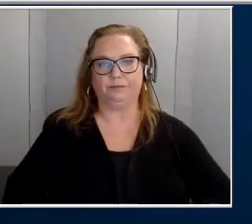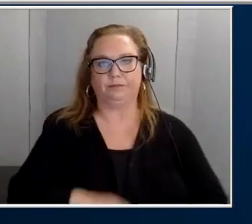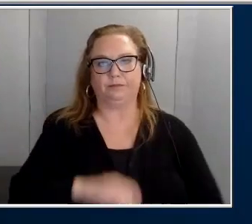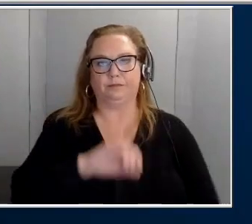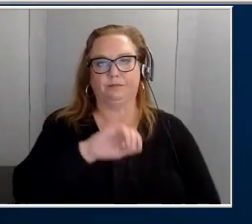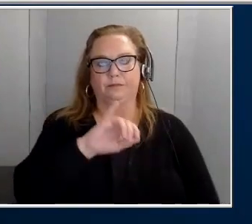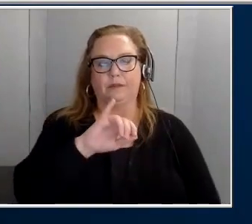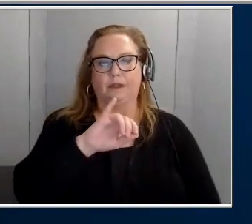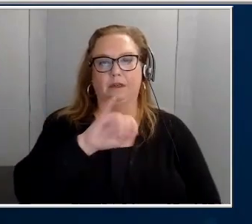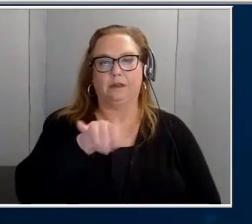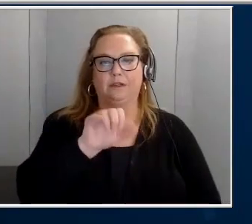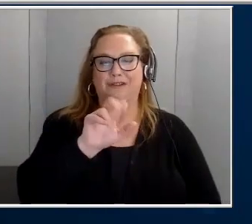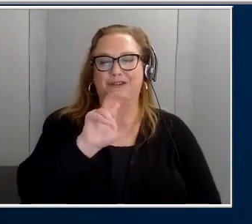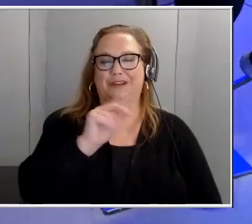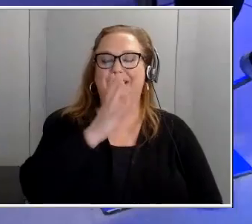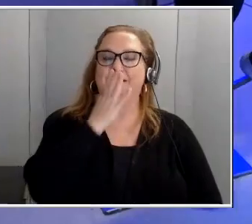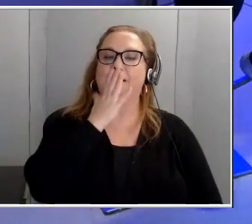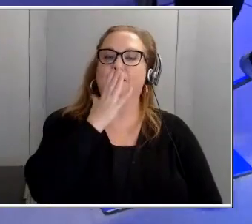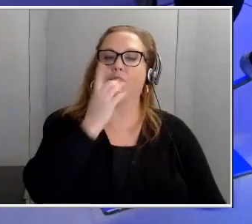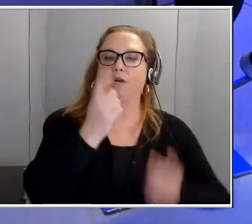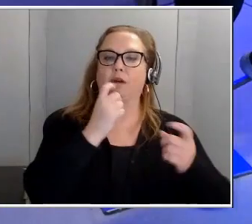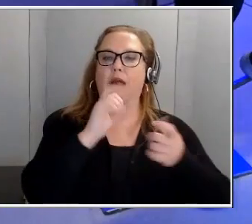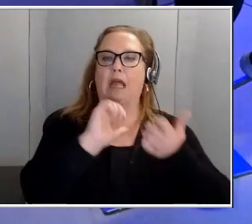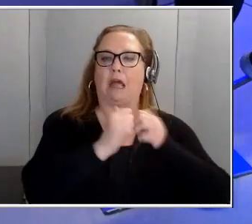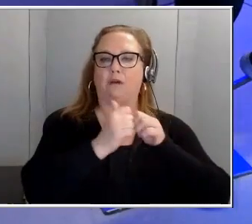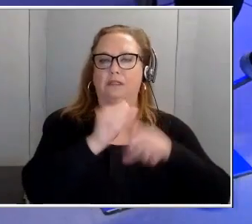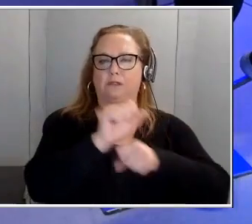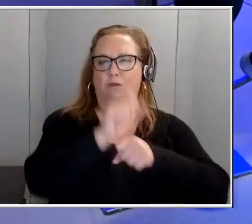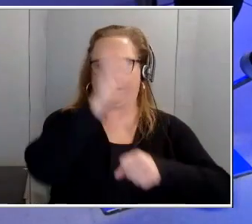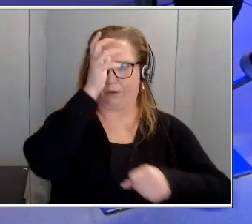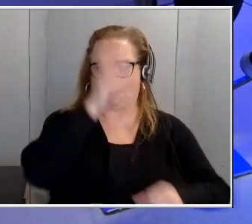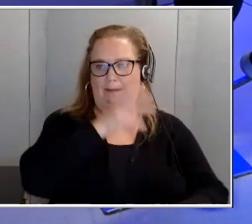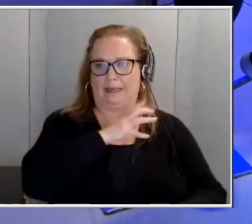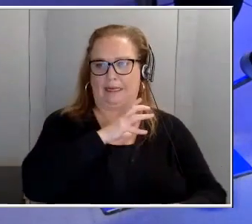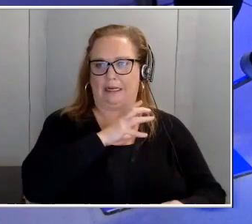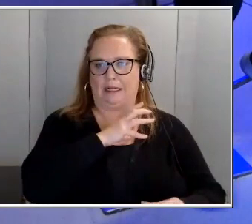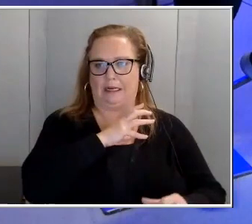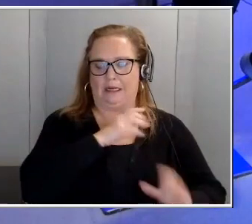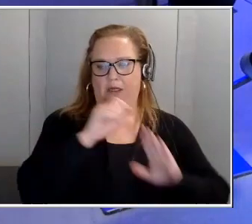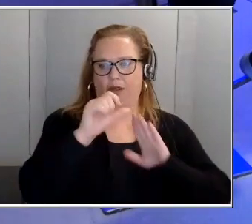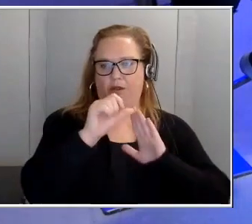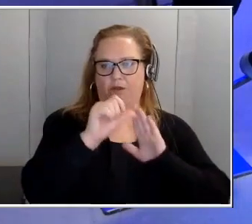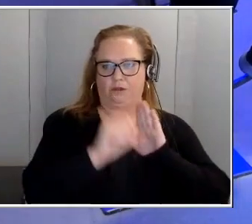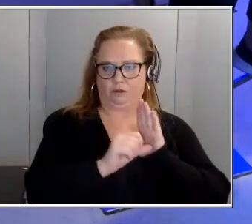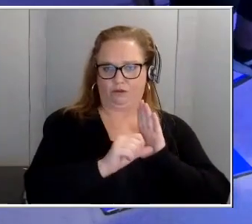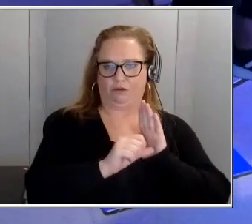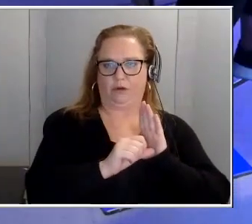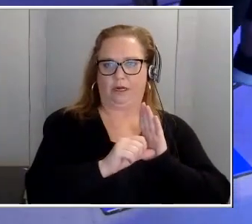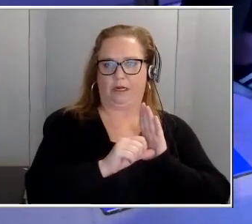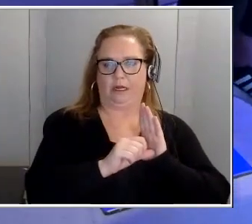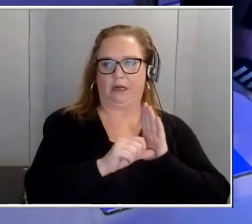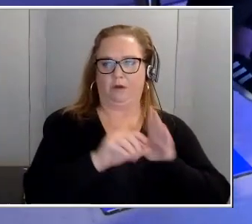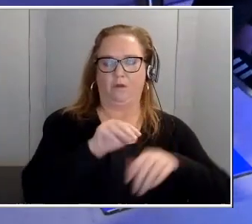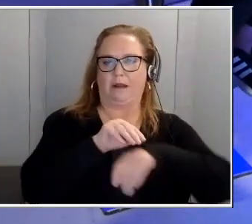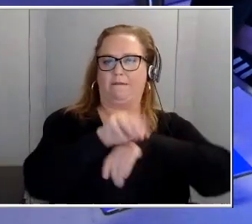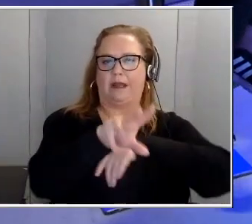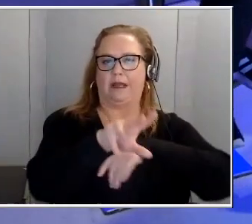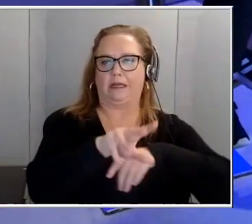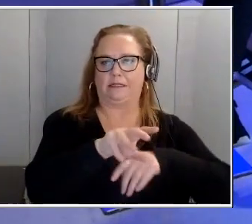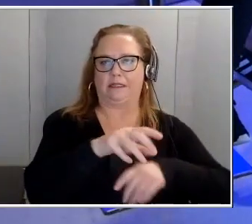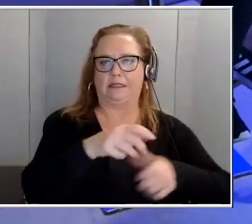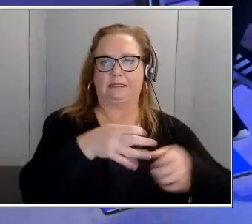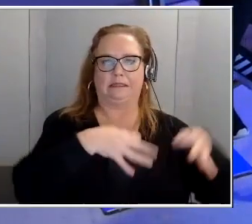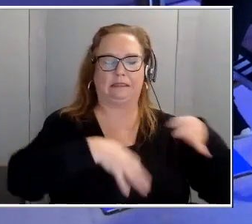next one. How does this work on men? If you're going to use the device, or what advice do you give instead of like pelvic floor